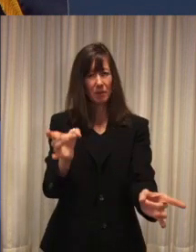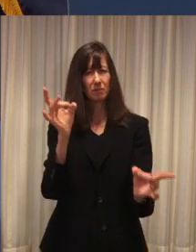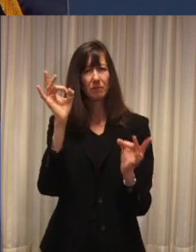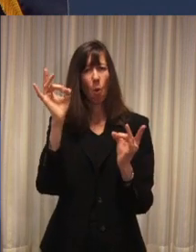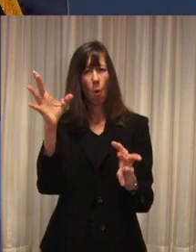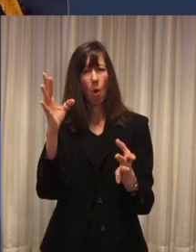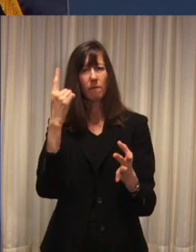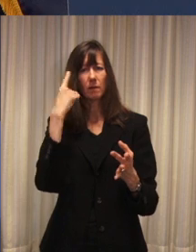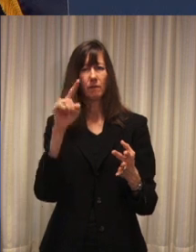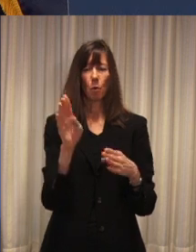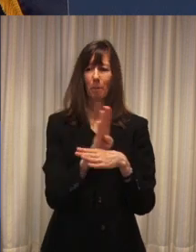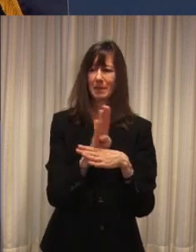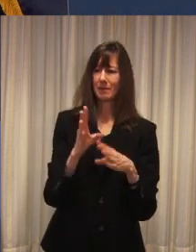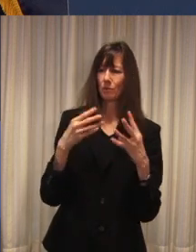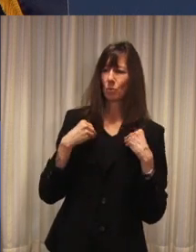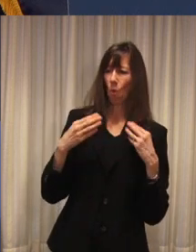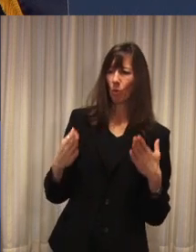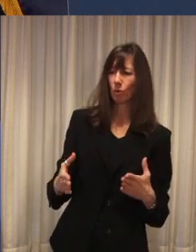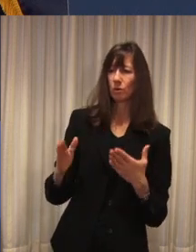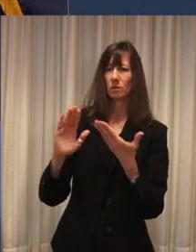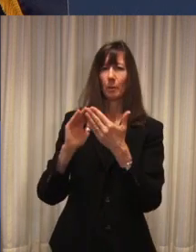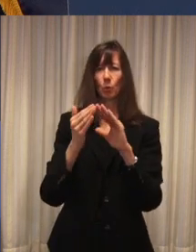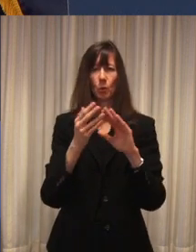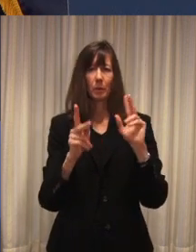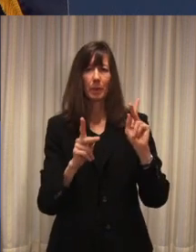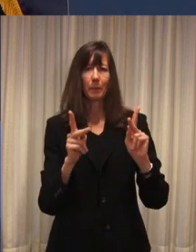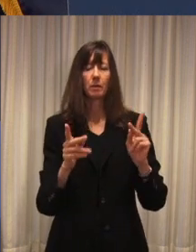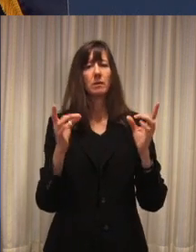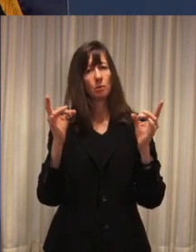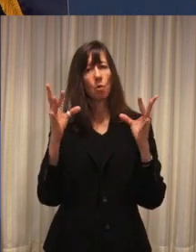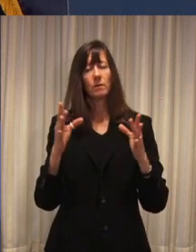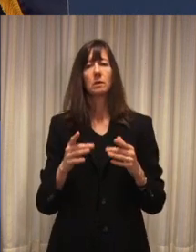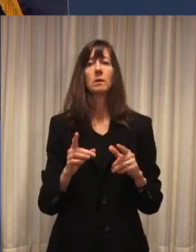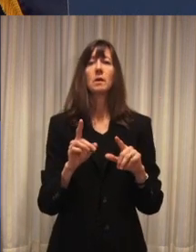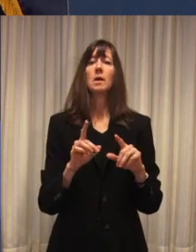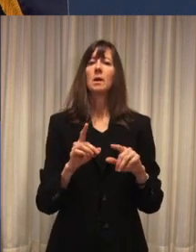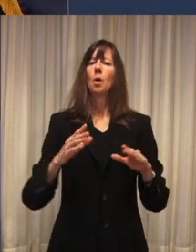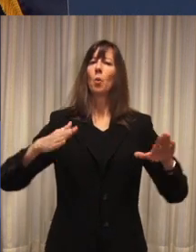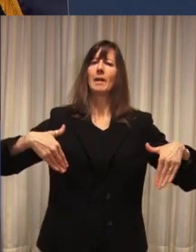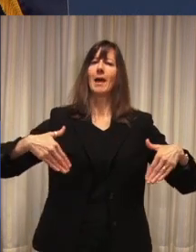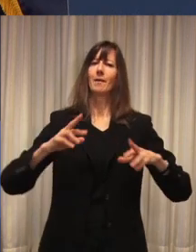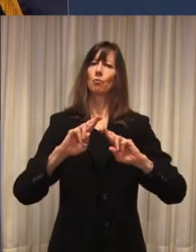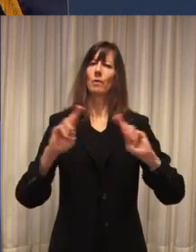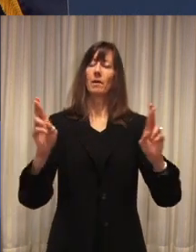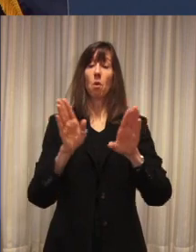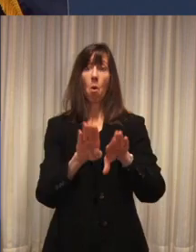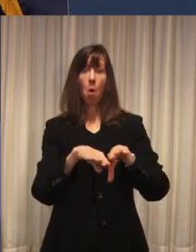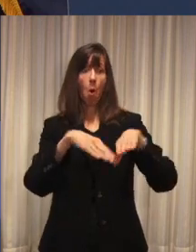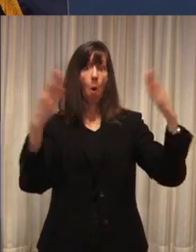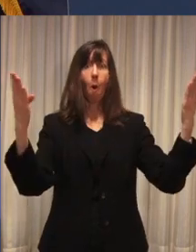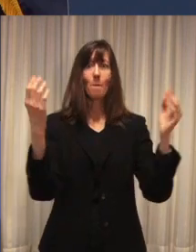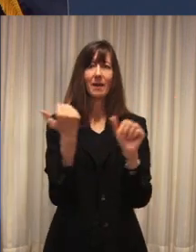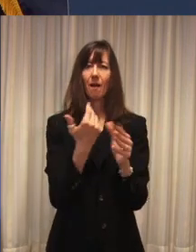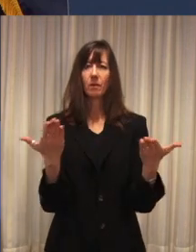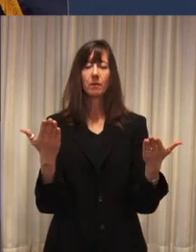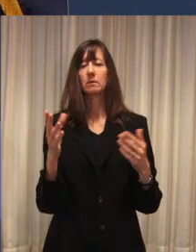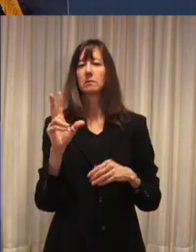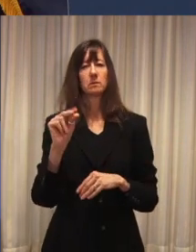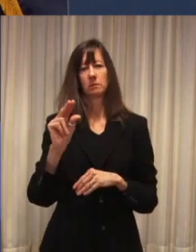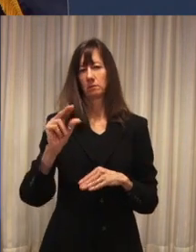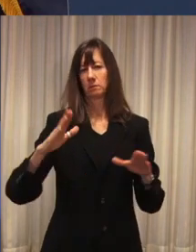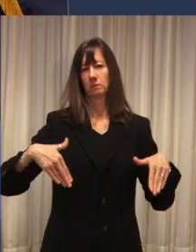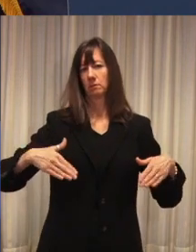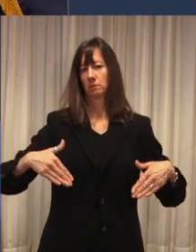we know we're not quite yet ready to open everything, but we are in a position where we can actually do the work and the thinking